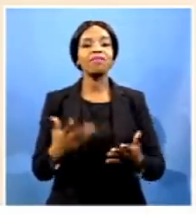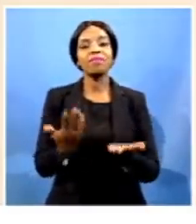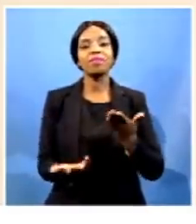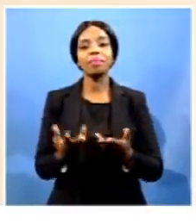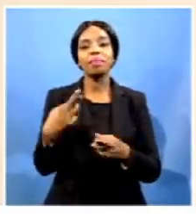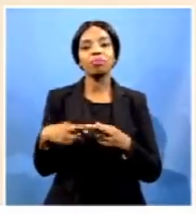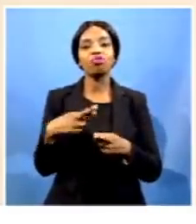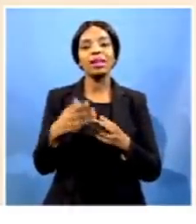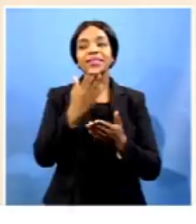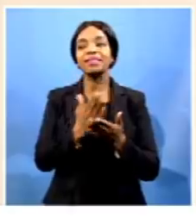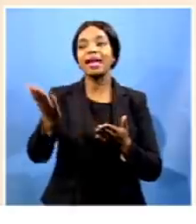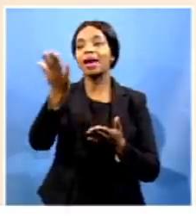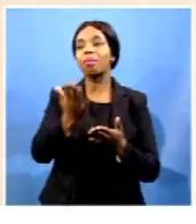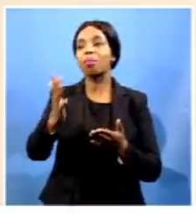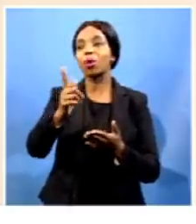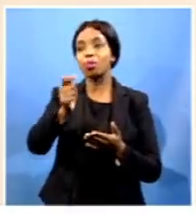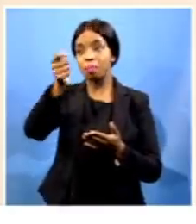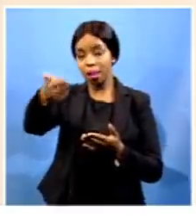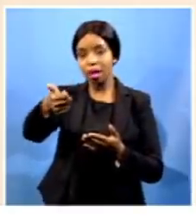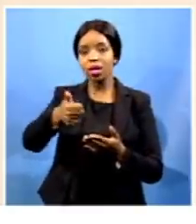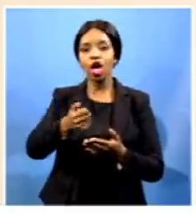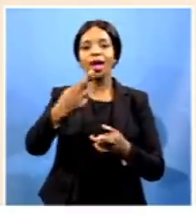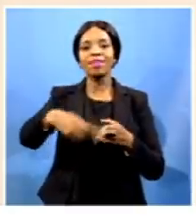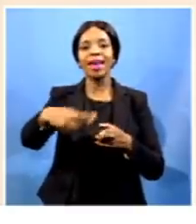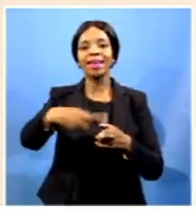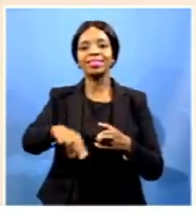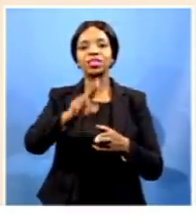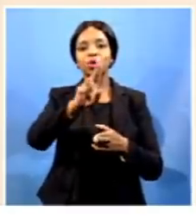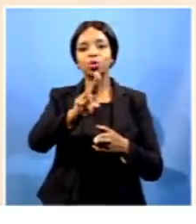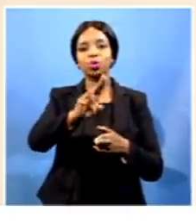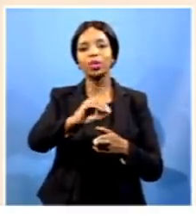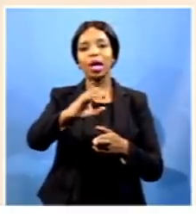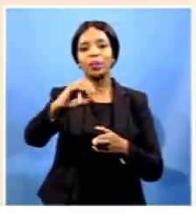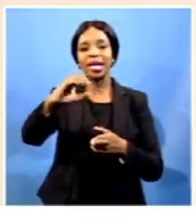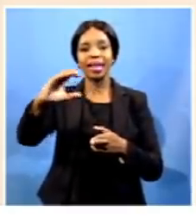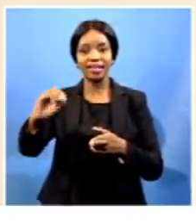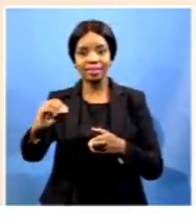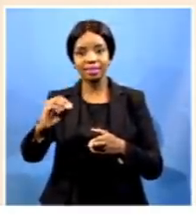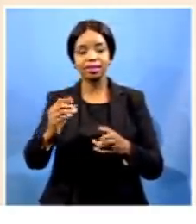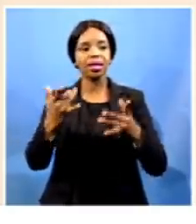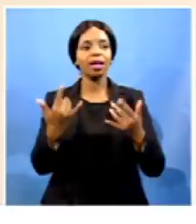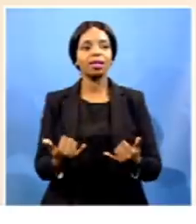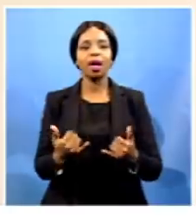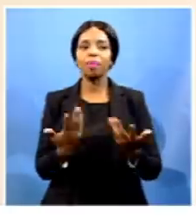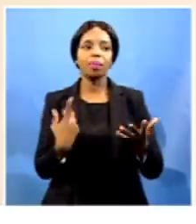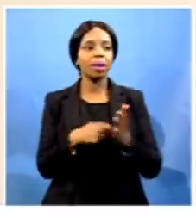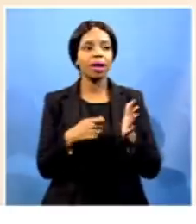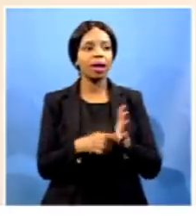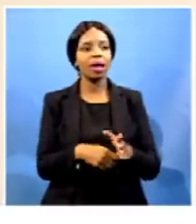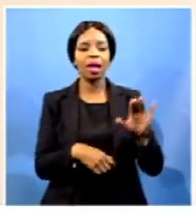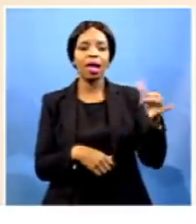somewhere where you so probably pay about 2,000 rands and you spend about 4,000 rands, whether on stock or whether on